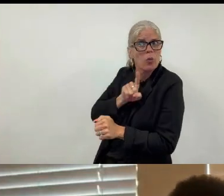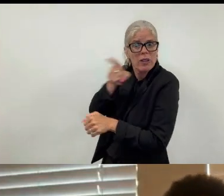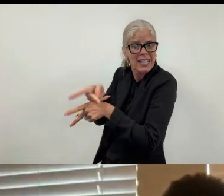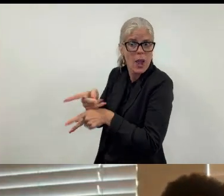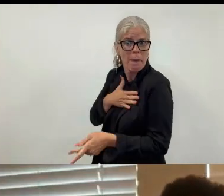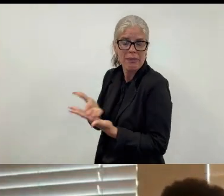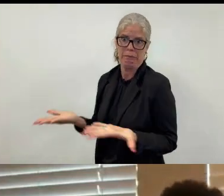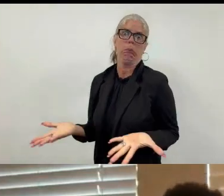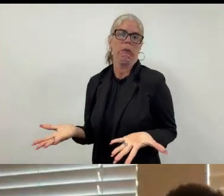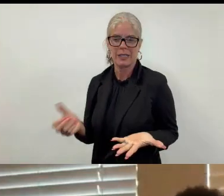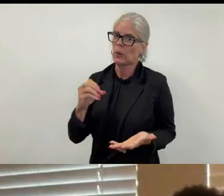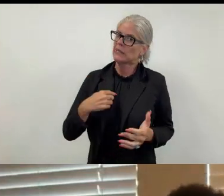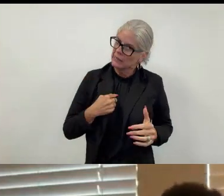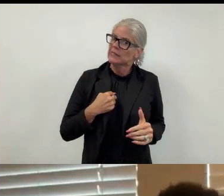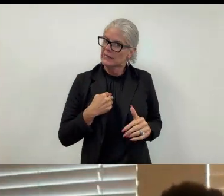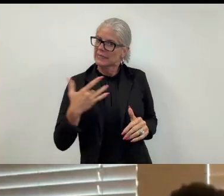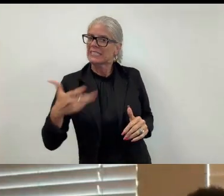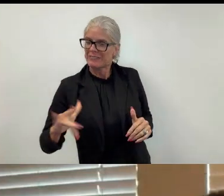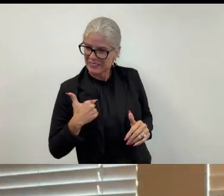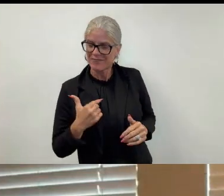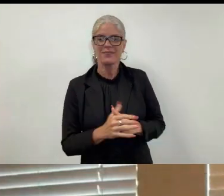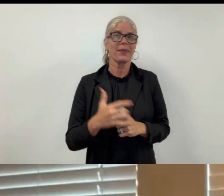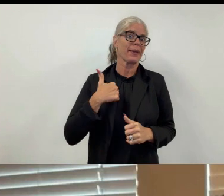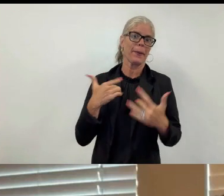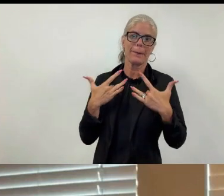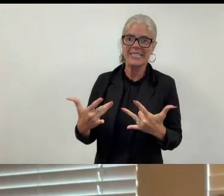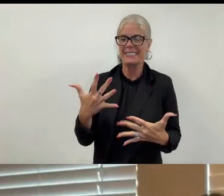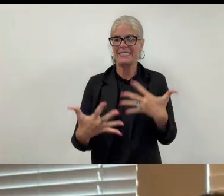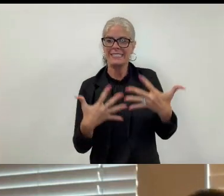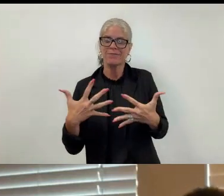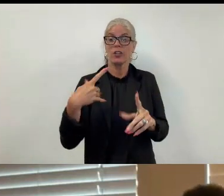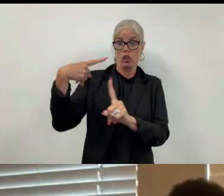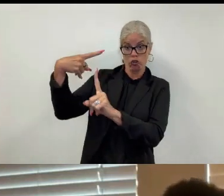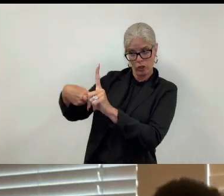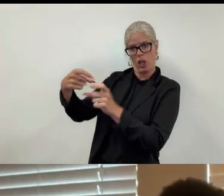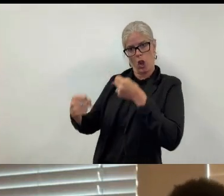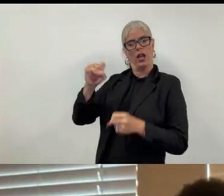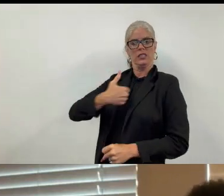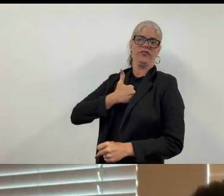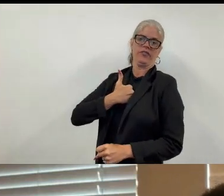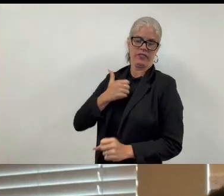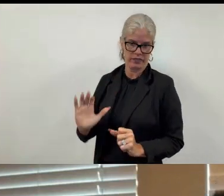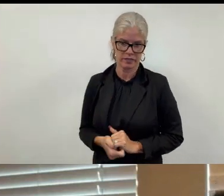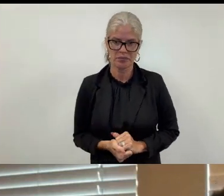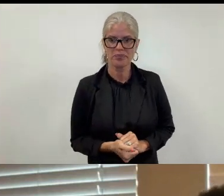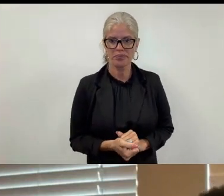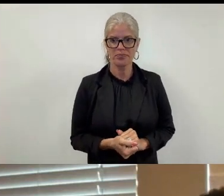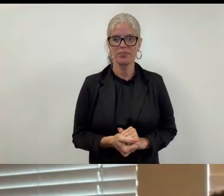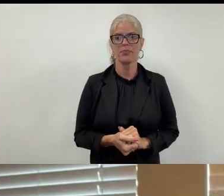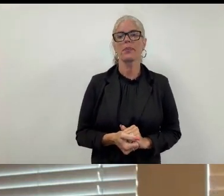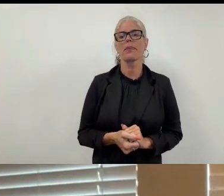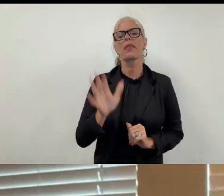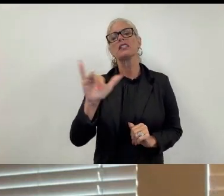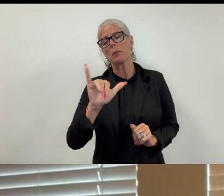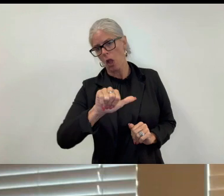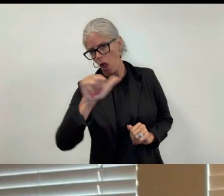not always the best way to go. So whenever I travel, I do always try to, well, not always, but I prefer, I guess, to rent a car